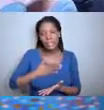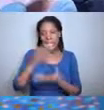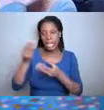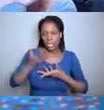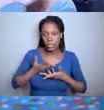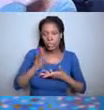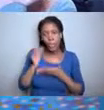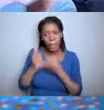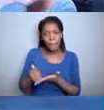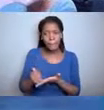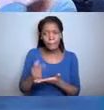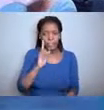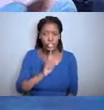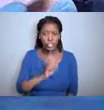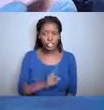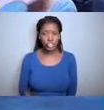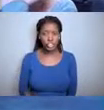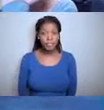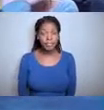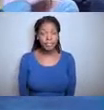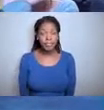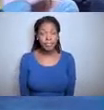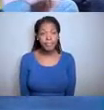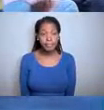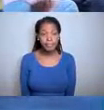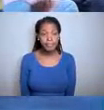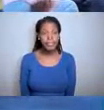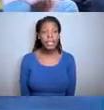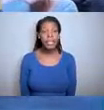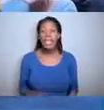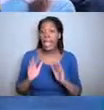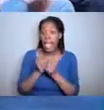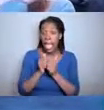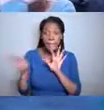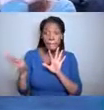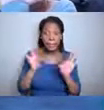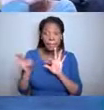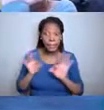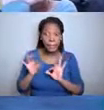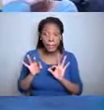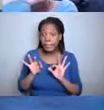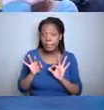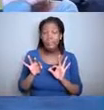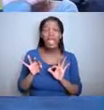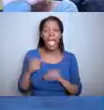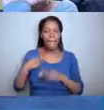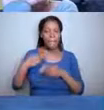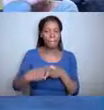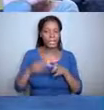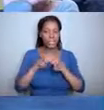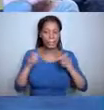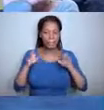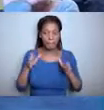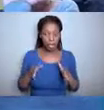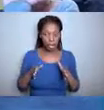selection process uh as i did mention a panel and that's actually the body